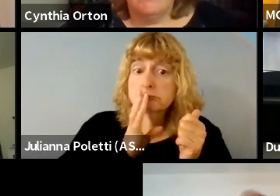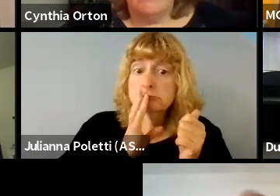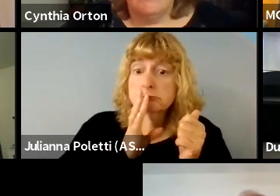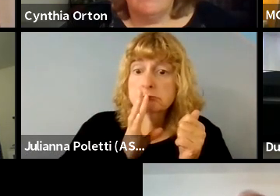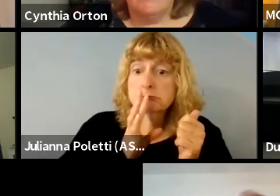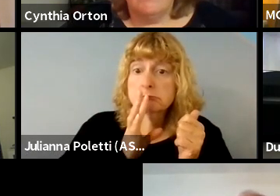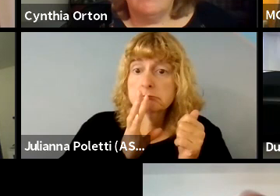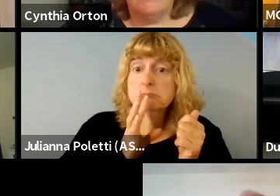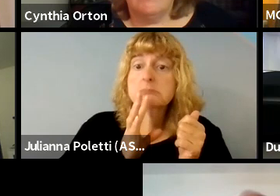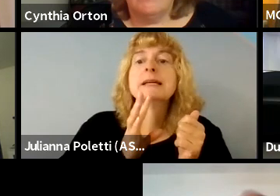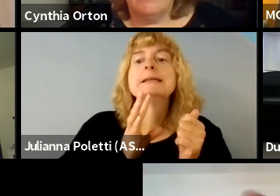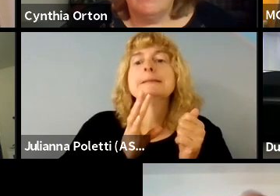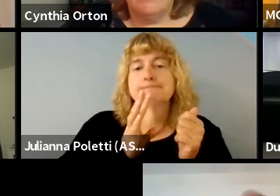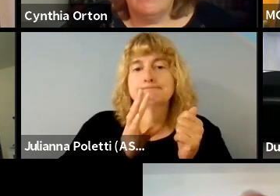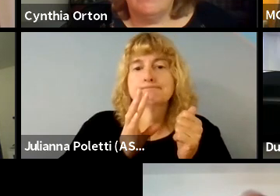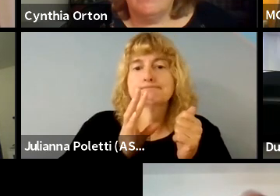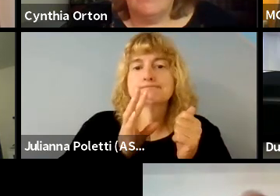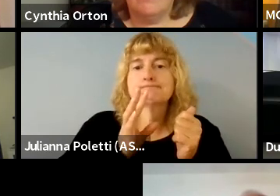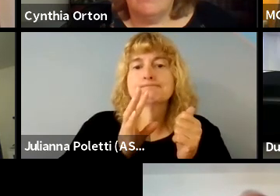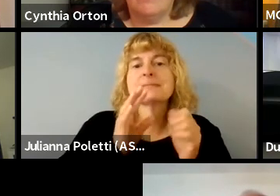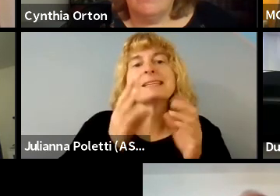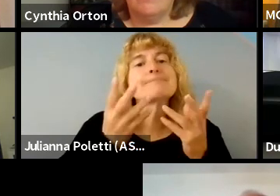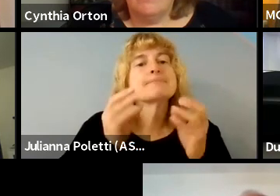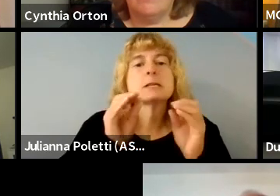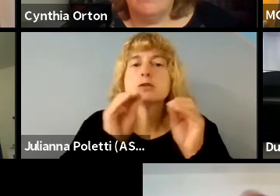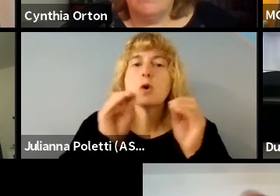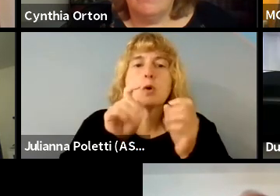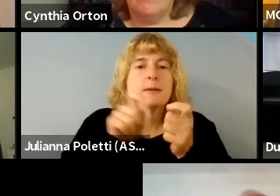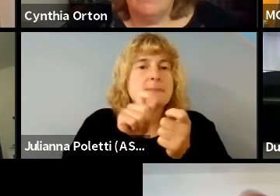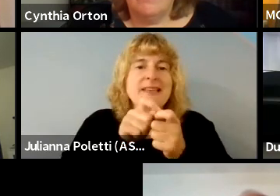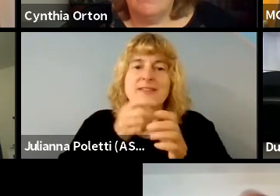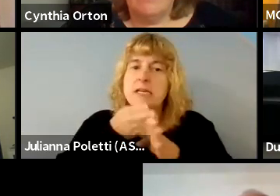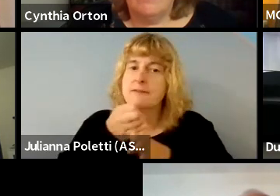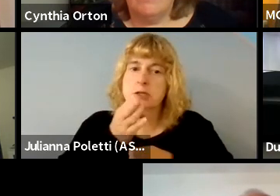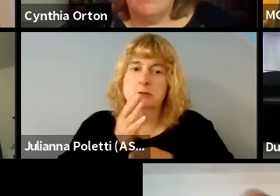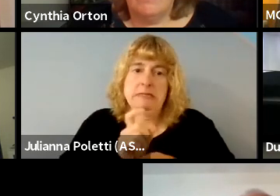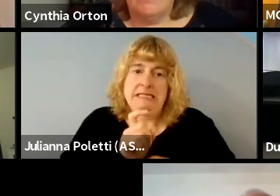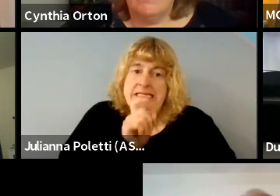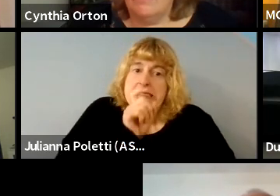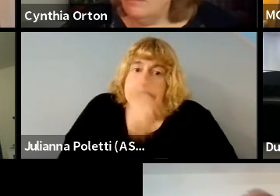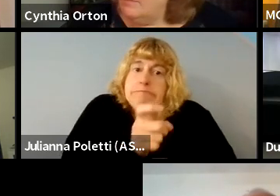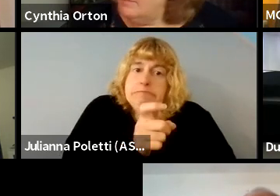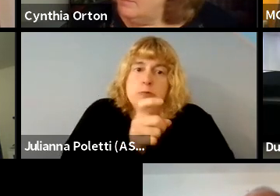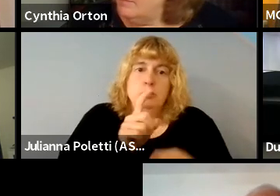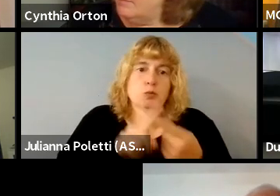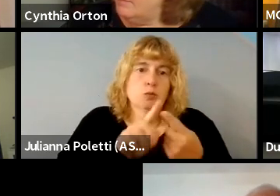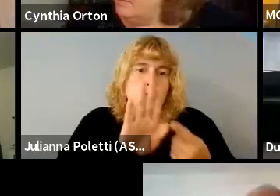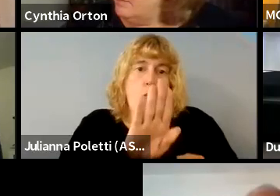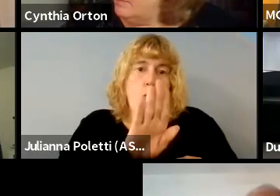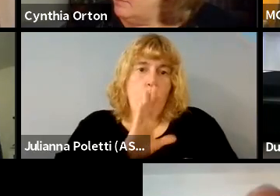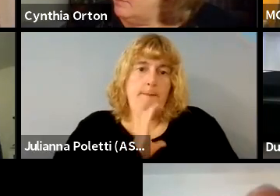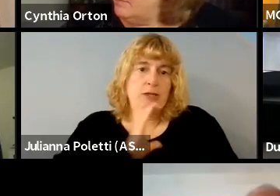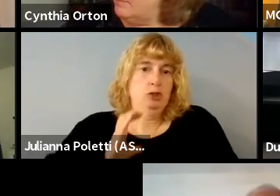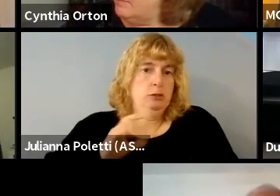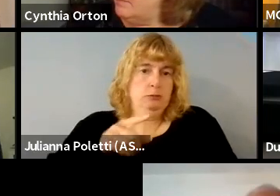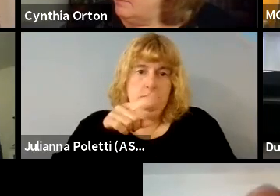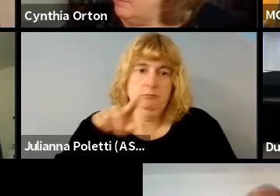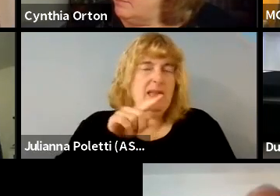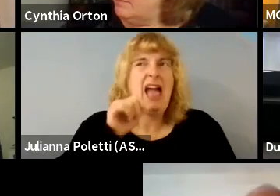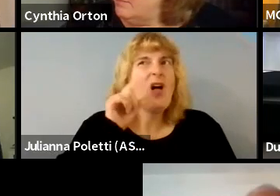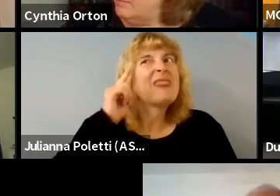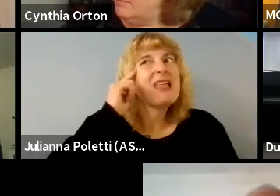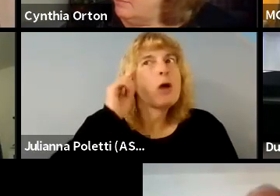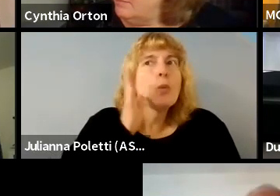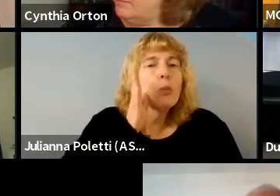Tom, in response to that question, there's not a specific division that has already been assigned here, nor do I think will there be a division assigned for